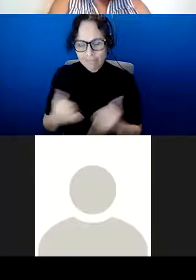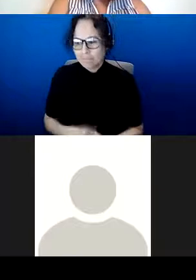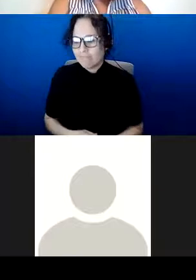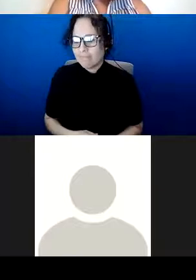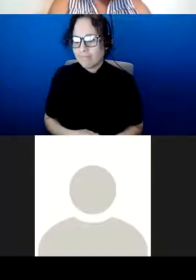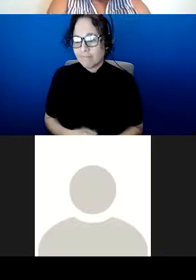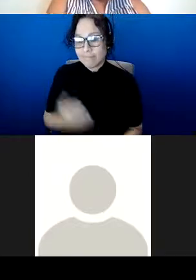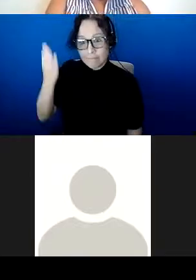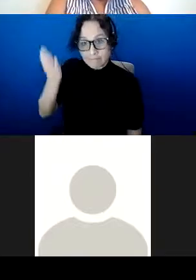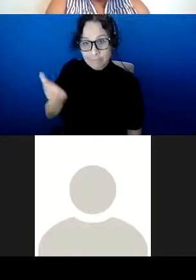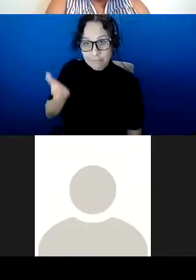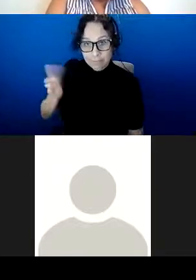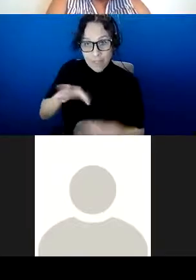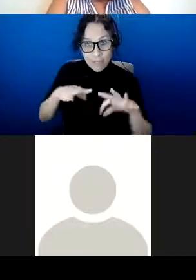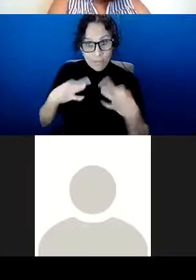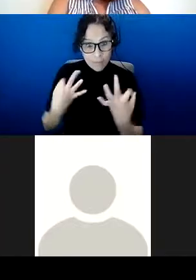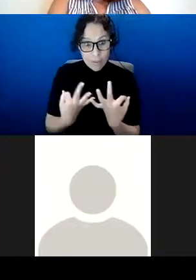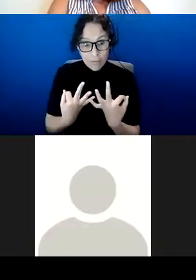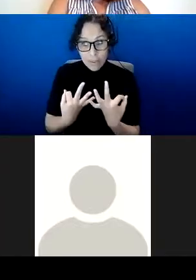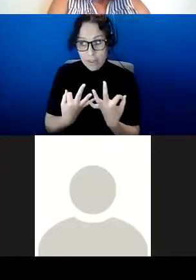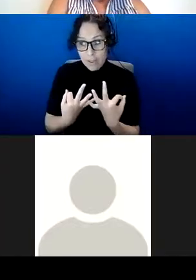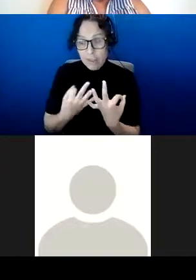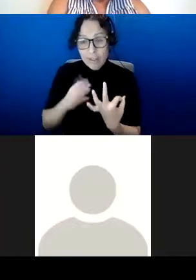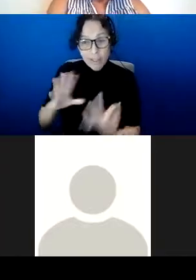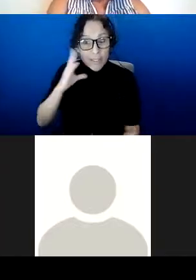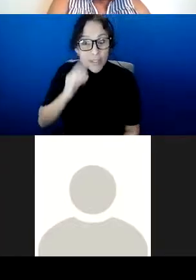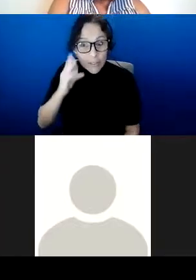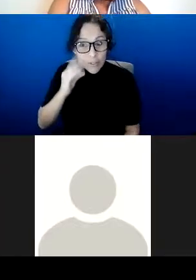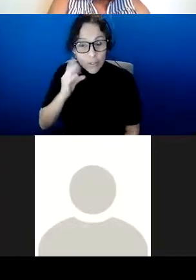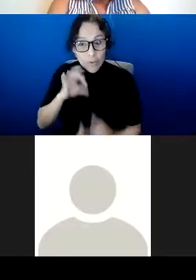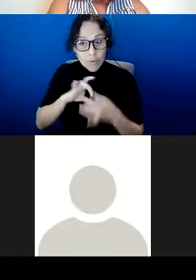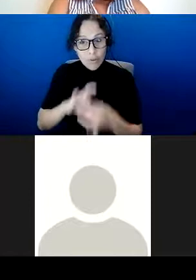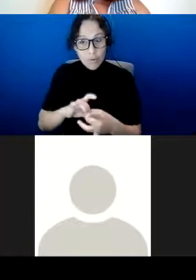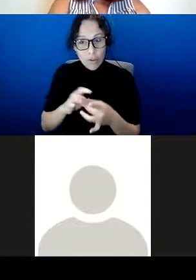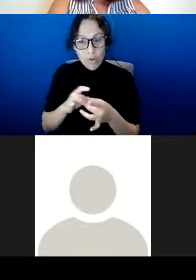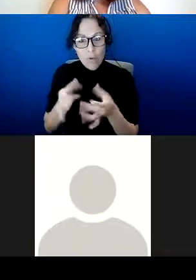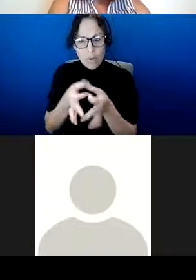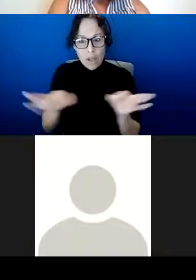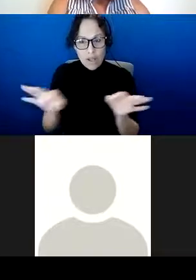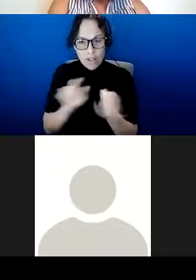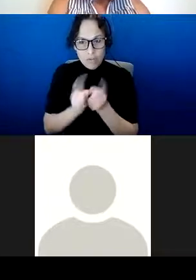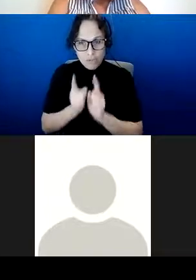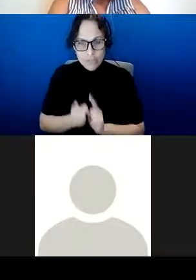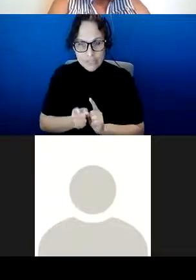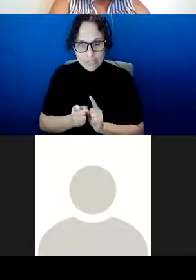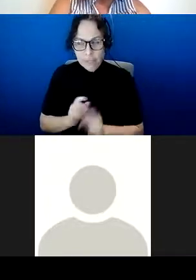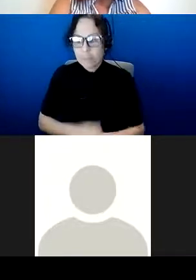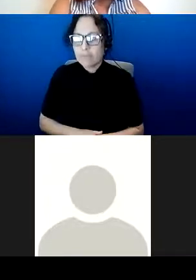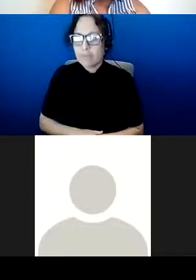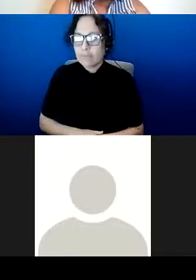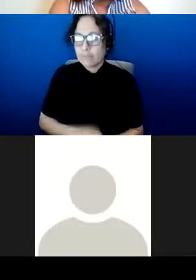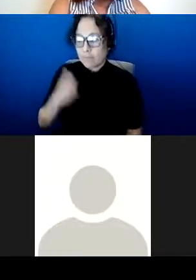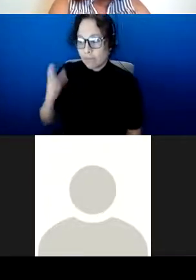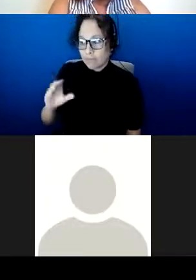This is a family. This is their experience with a language translation need. And this is the